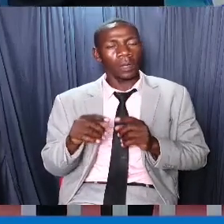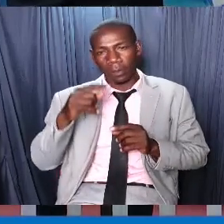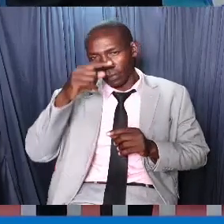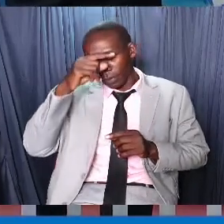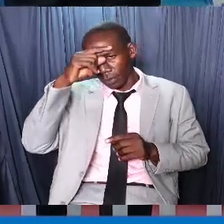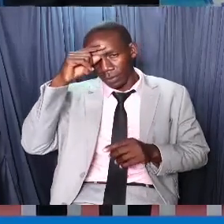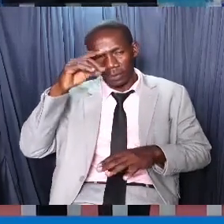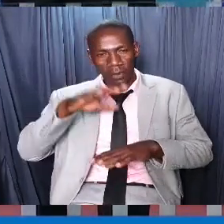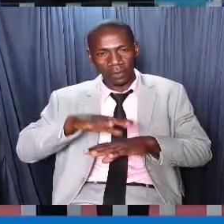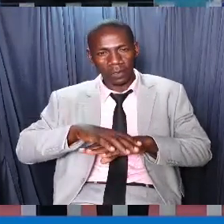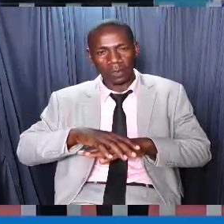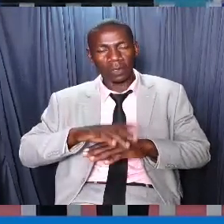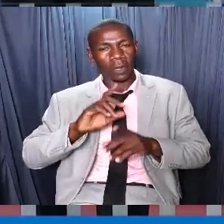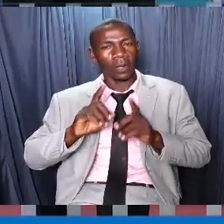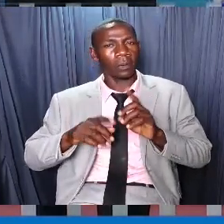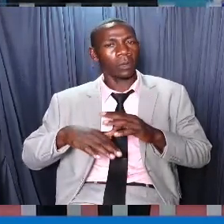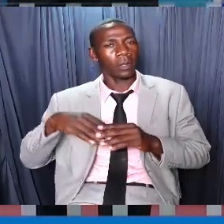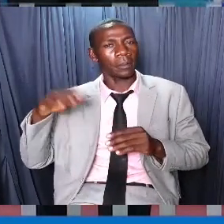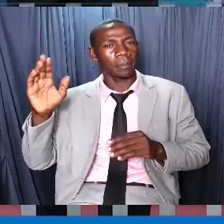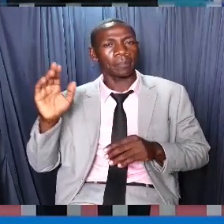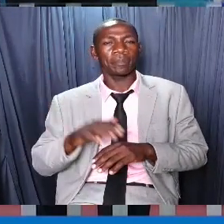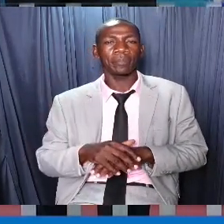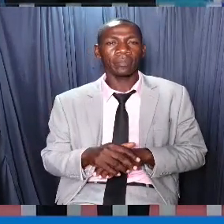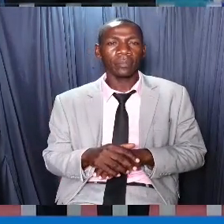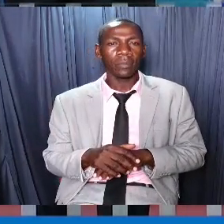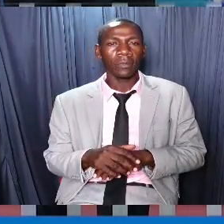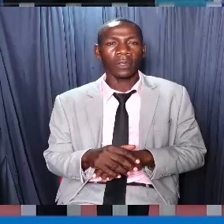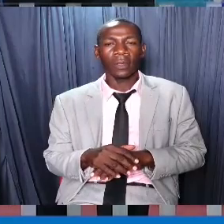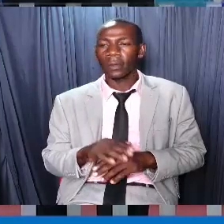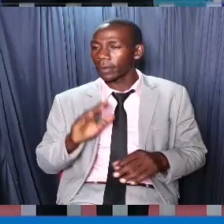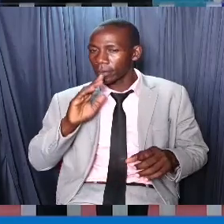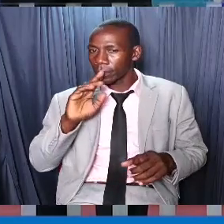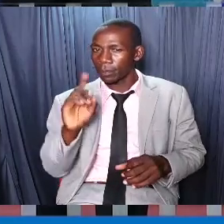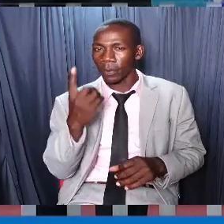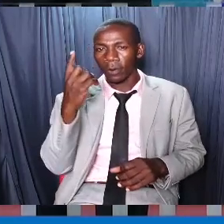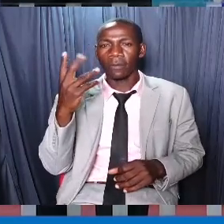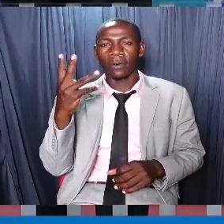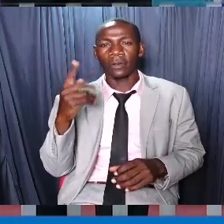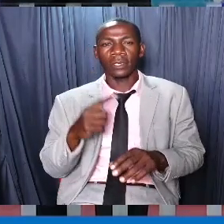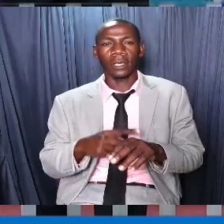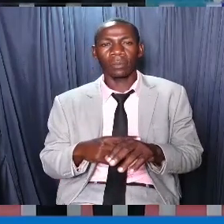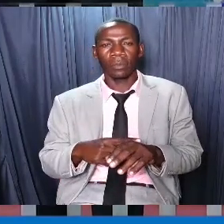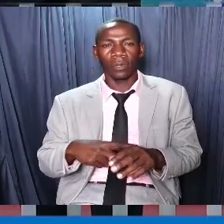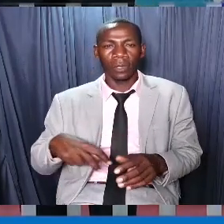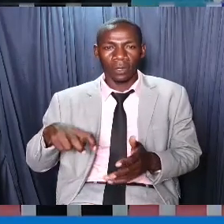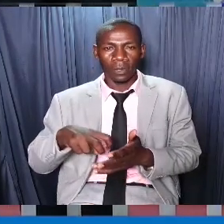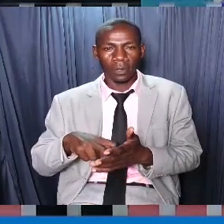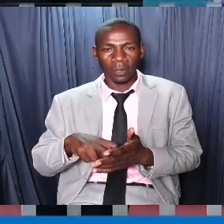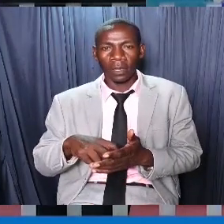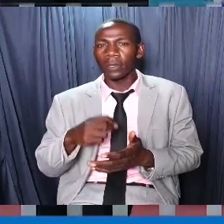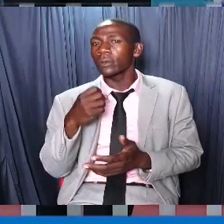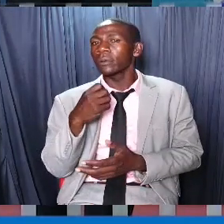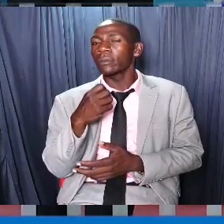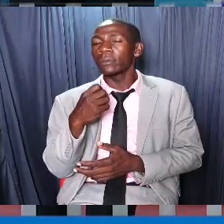amemwekea mkono. She left my hand and ran away. Nilipokemea mara ya nne. When I rebuked the fourth time. Aliinama, alimaka kisha akainama.